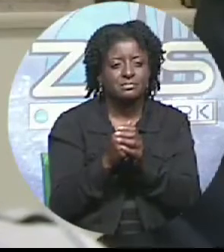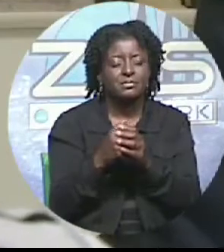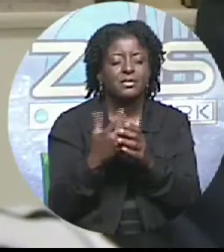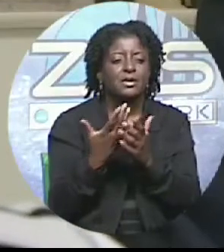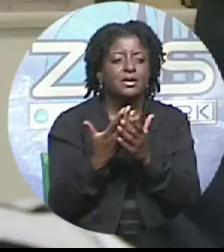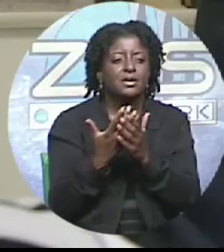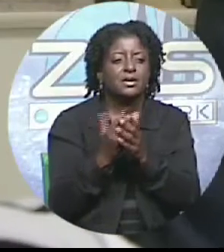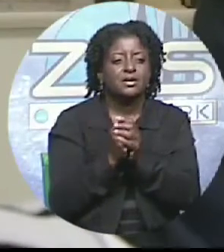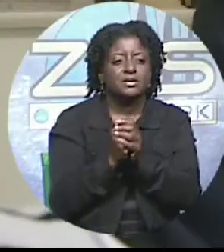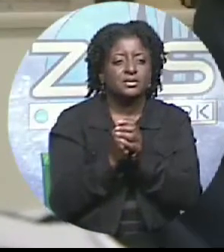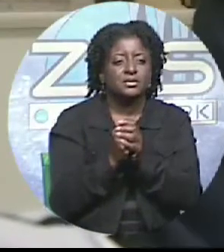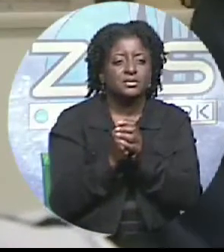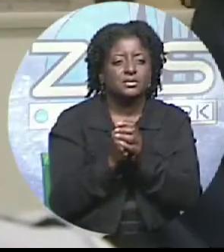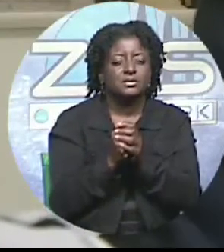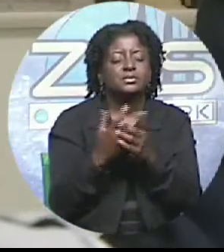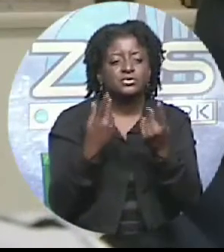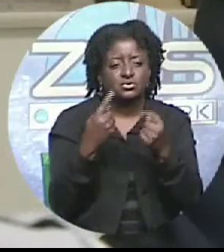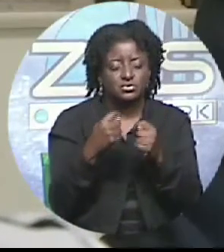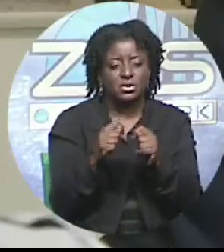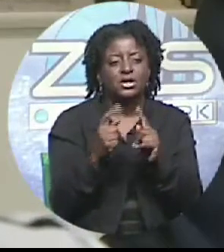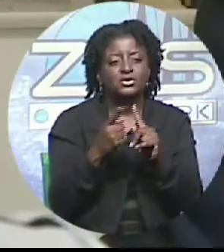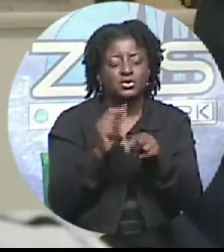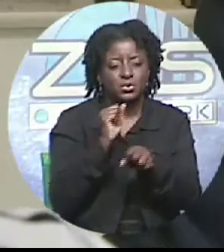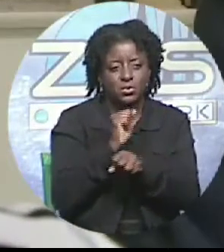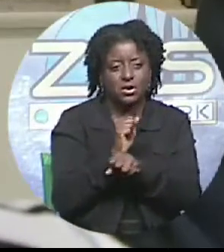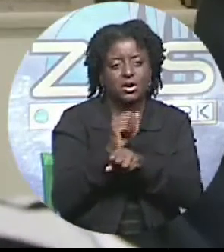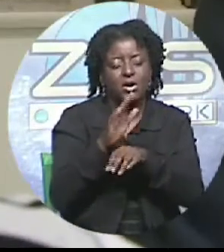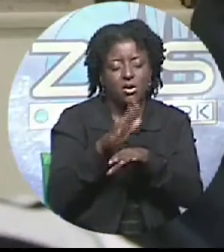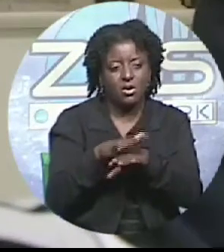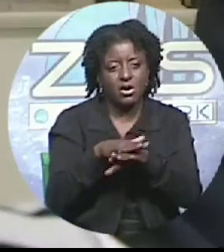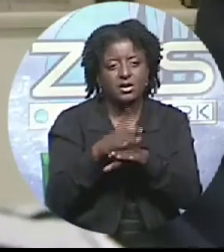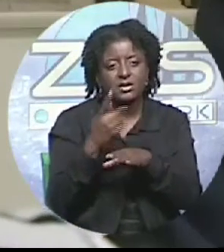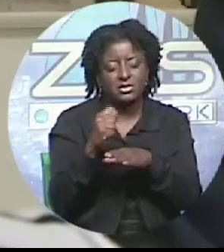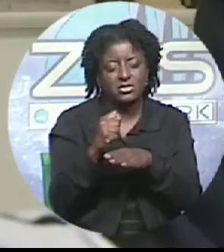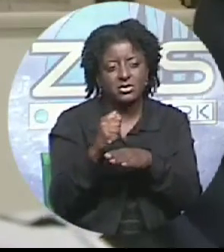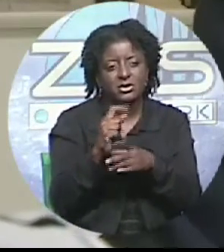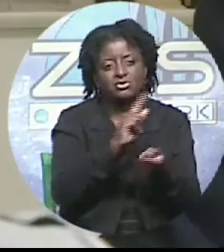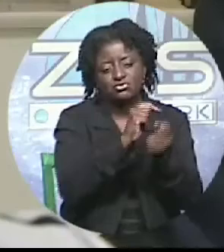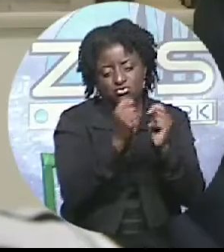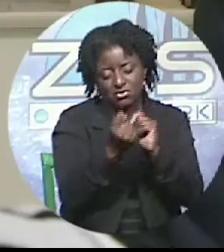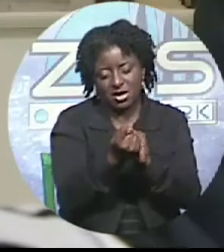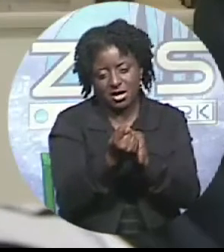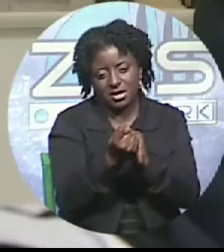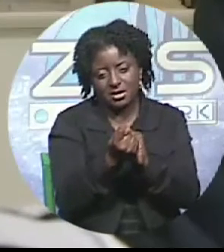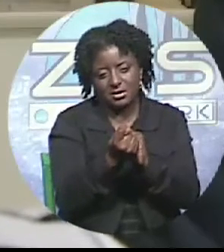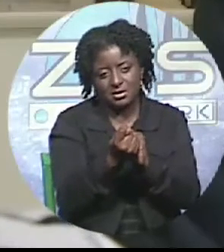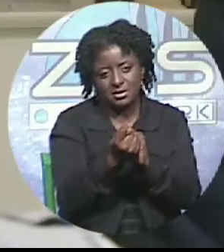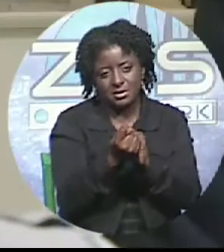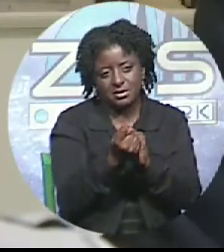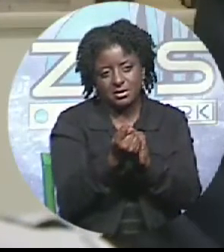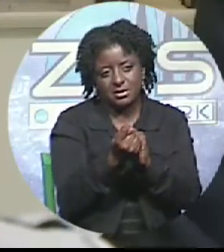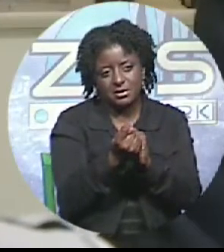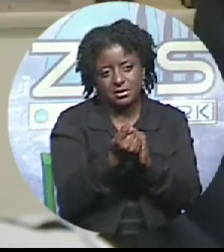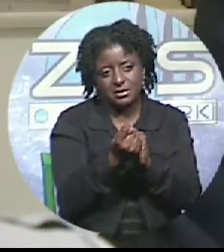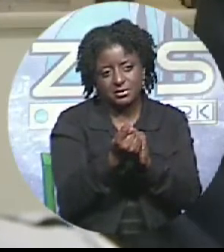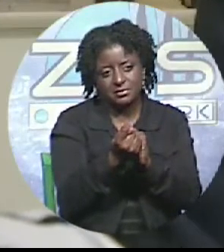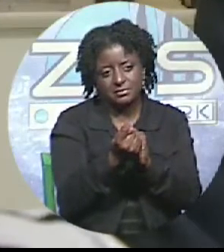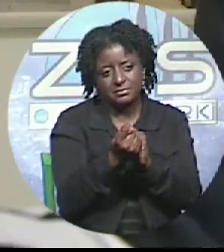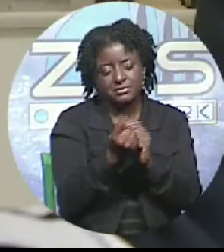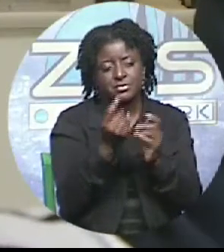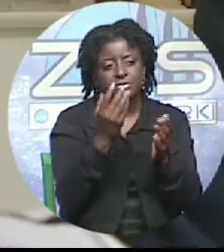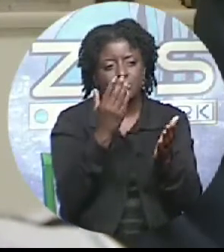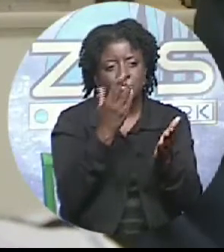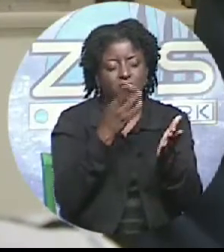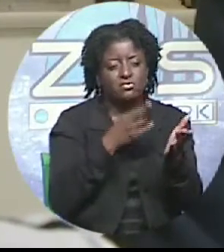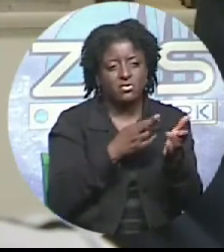flexibilize the embargo between Cuba and the embargo against Cuba. It is true that he cannot do